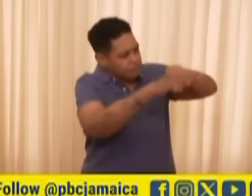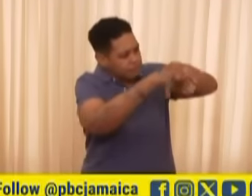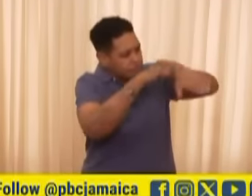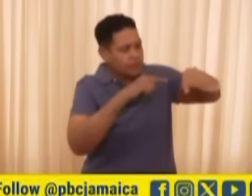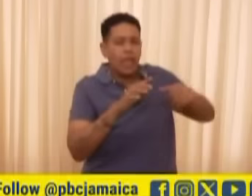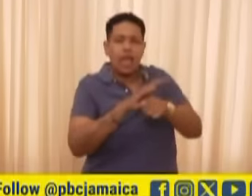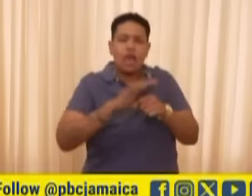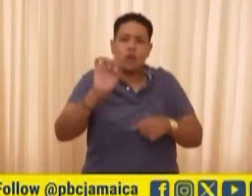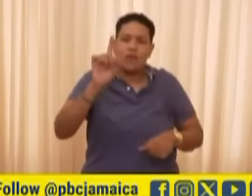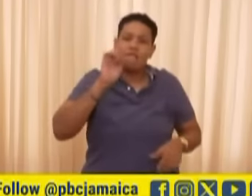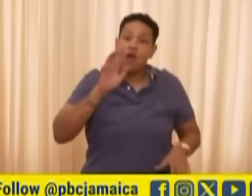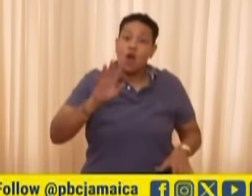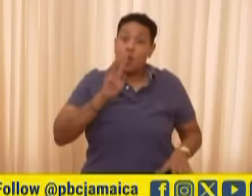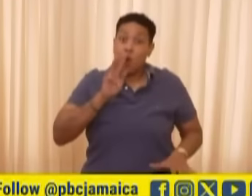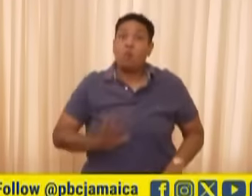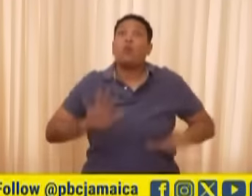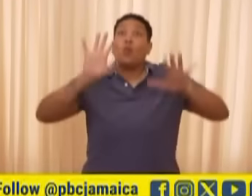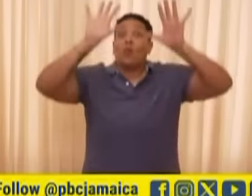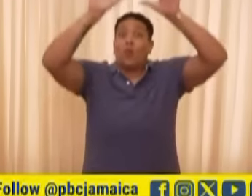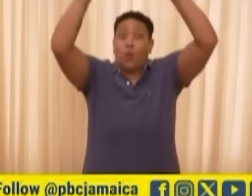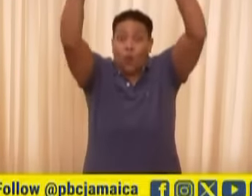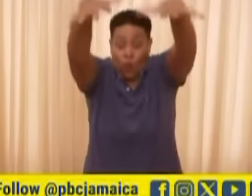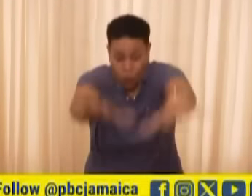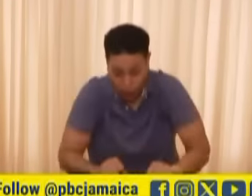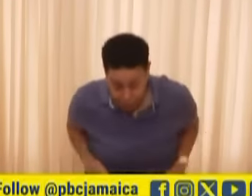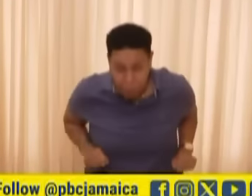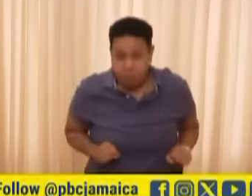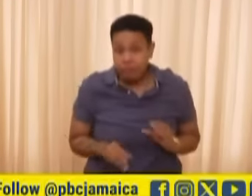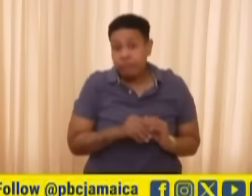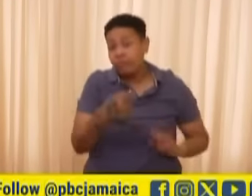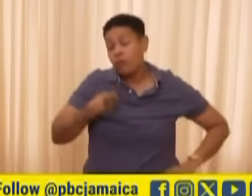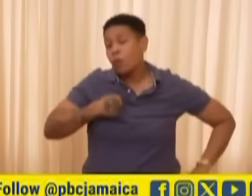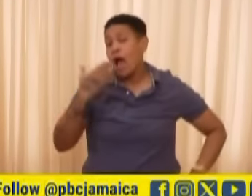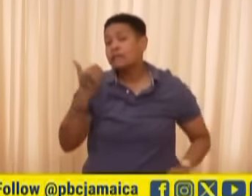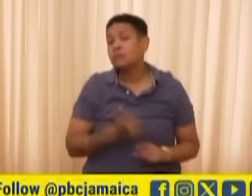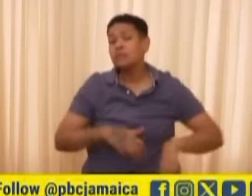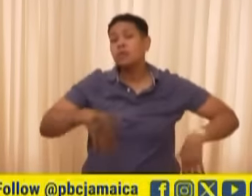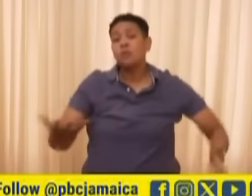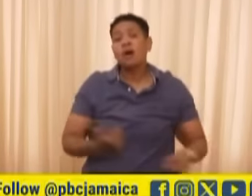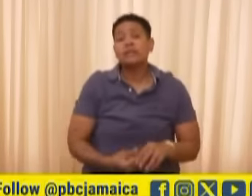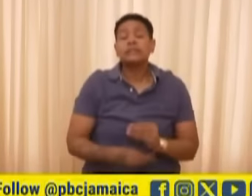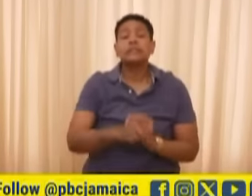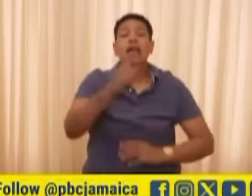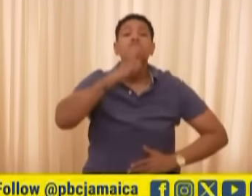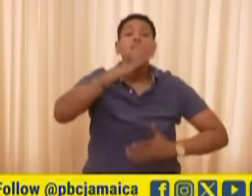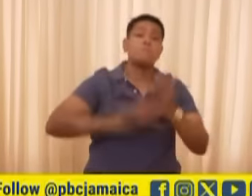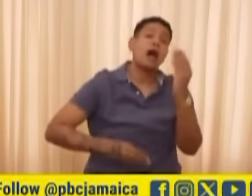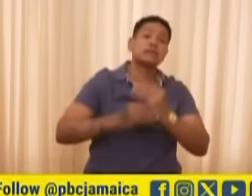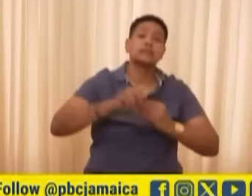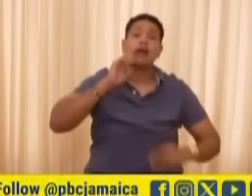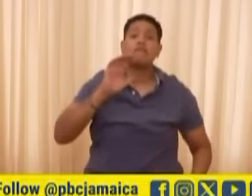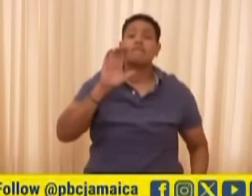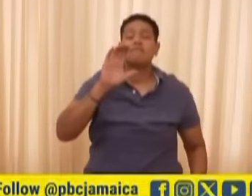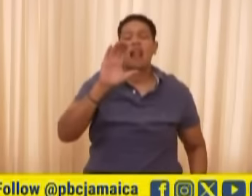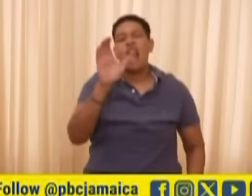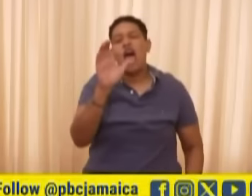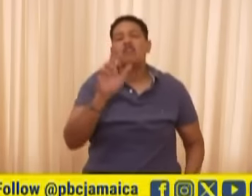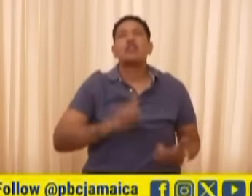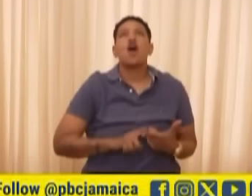In terms of the storm surge, for the storm surge coastal areas, we are expecting that parts of